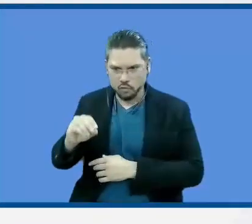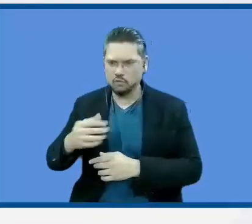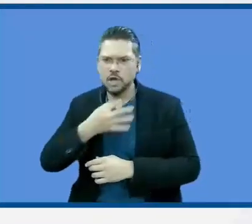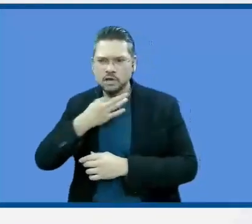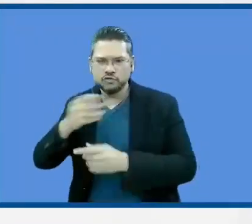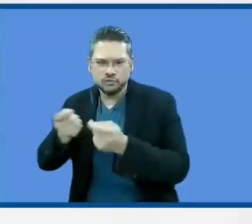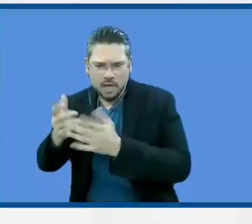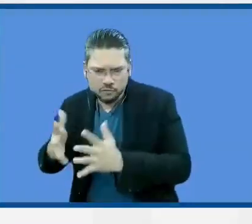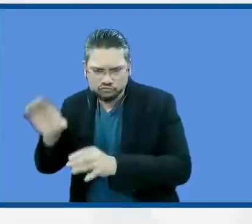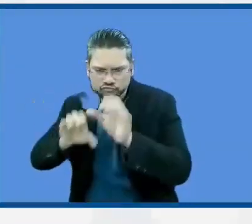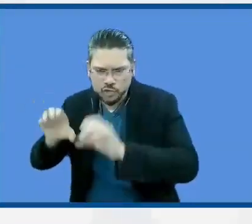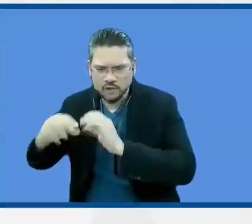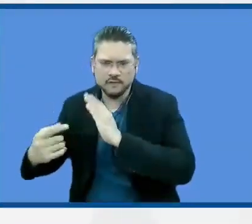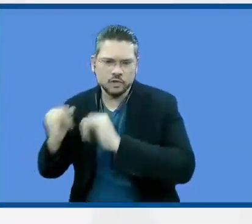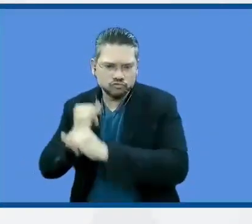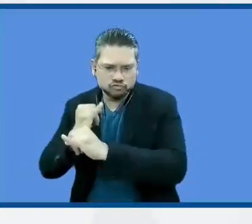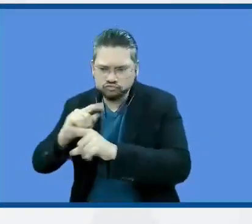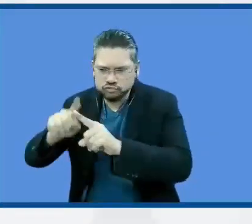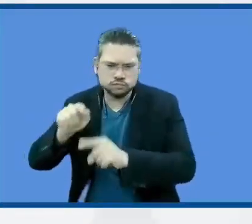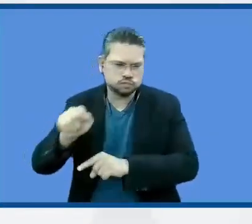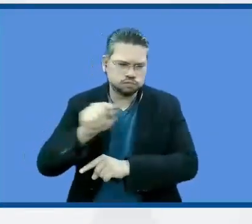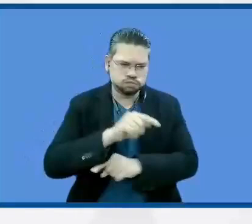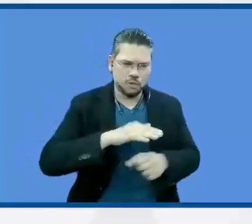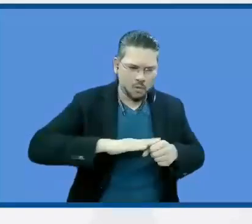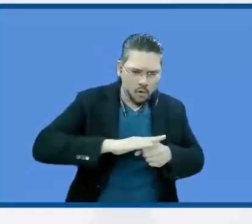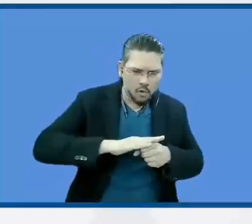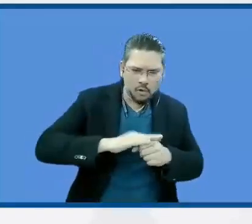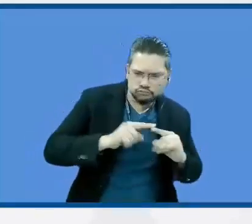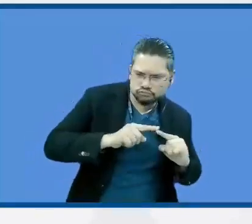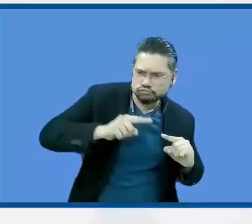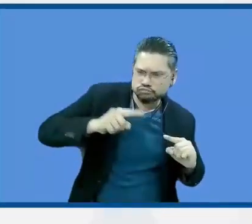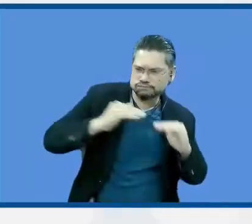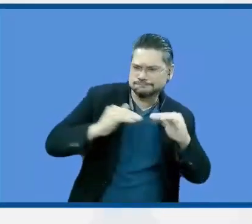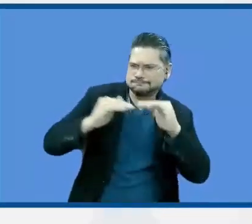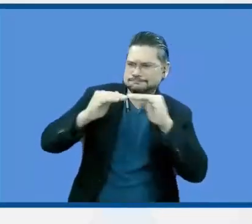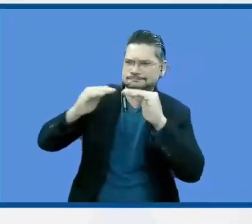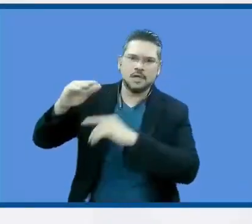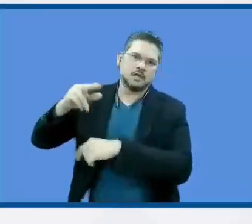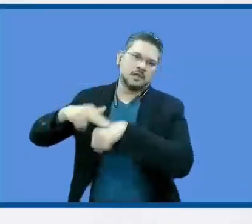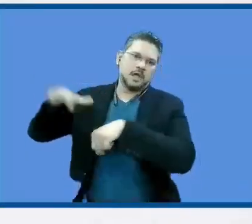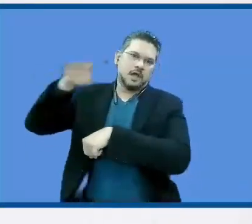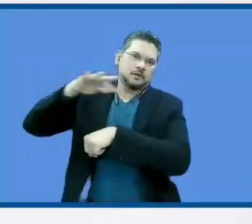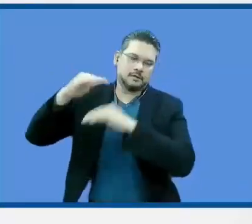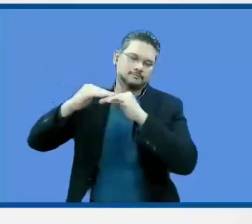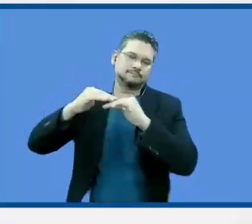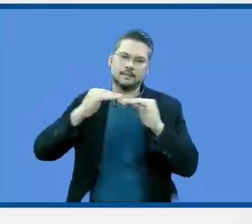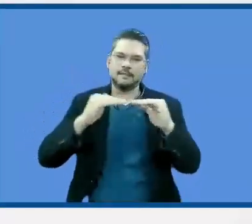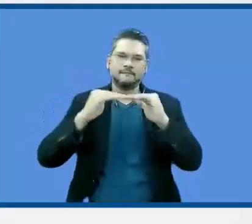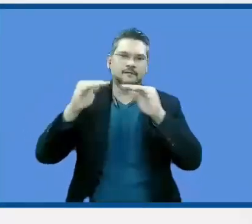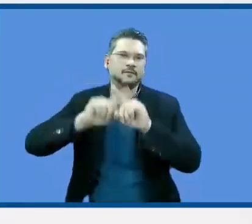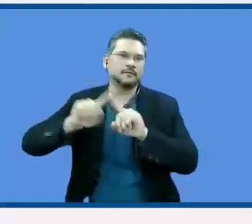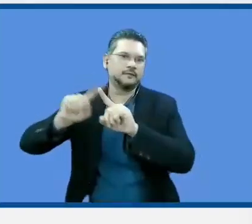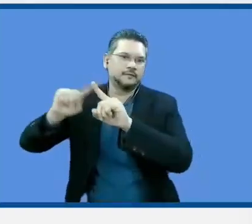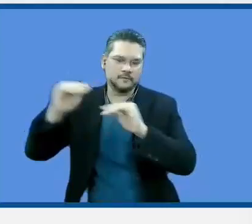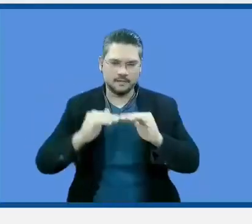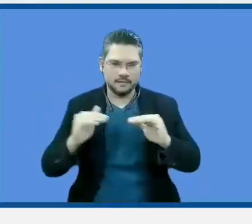institutions from the local to the national to the regional level. So my fourth point and